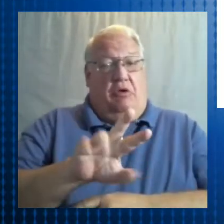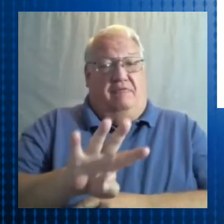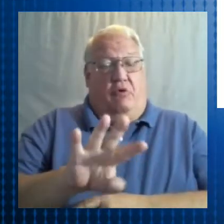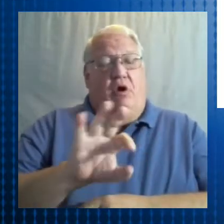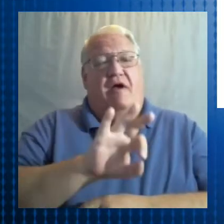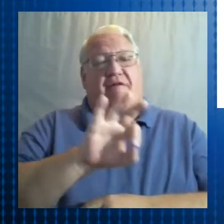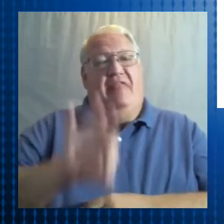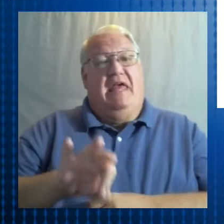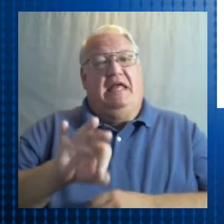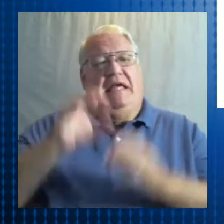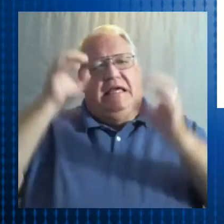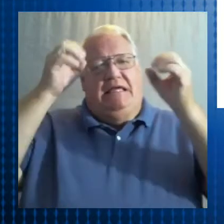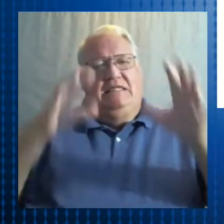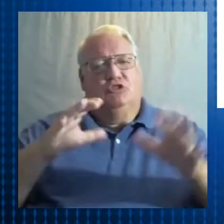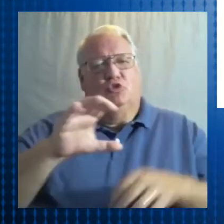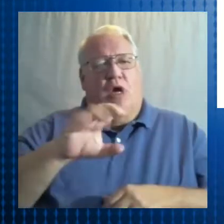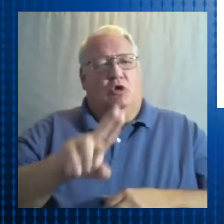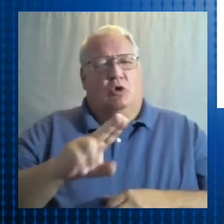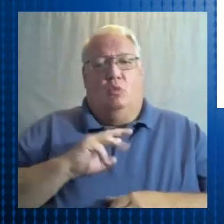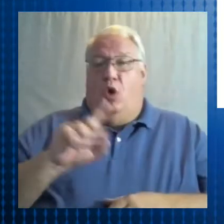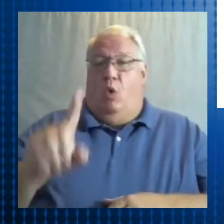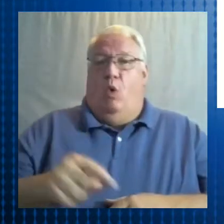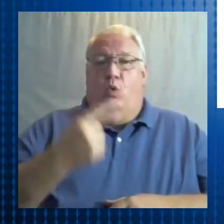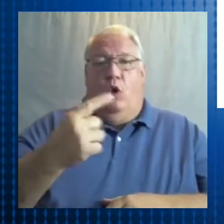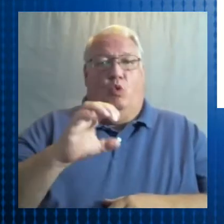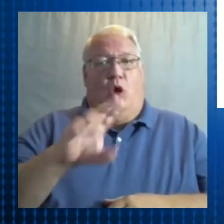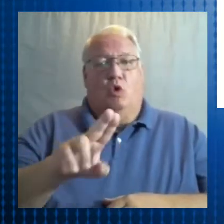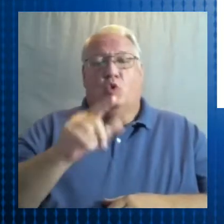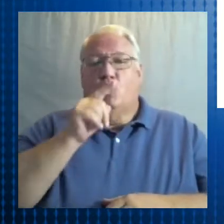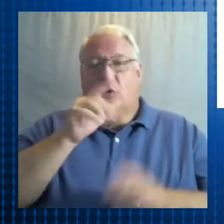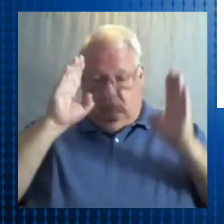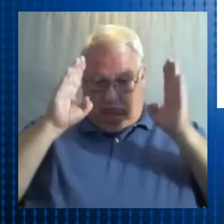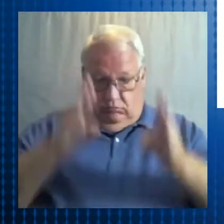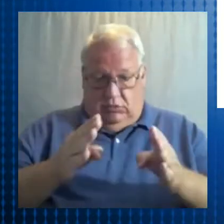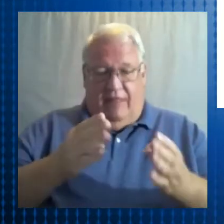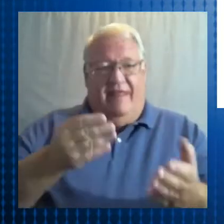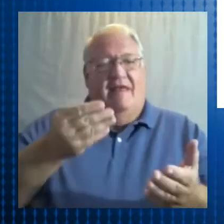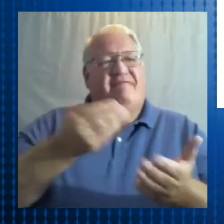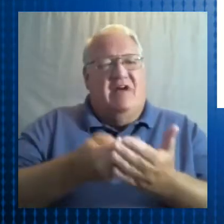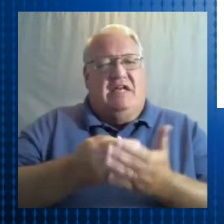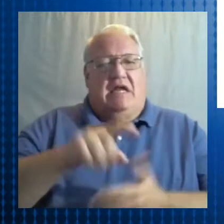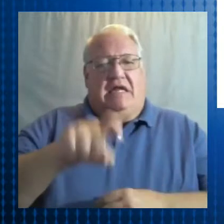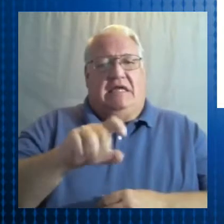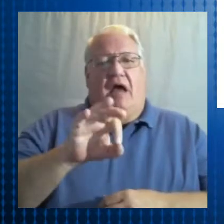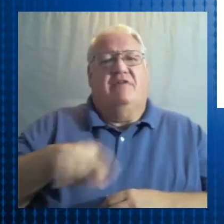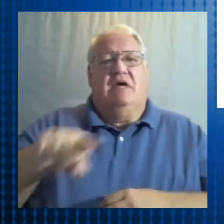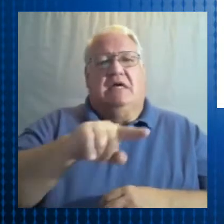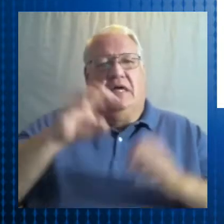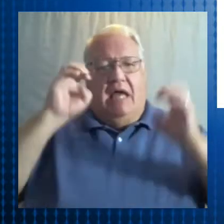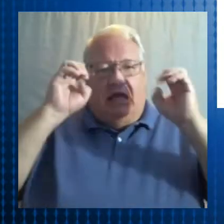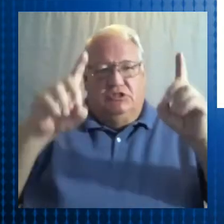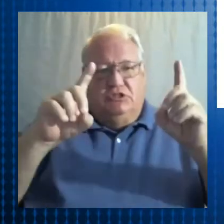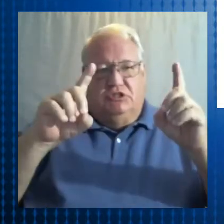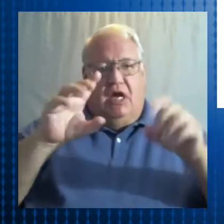Teachers Credit Union. We're the only local credit union that's solely devoted to serving the financial needs of education and healthcare